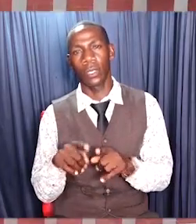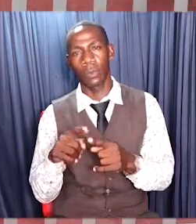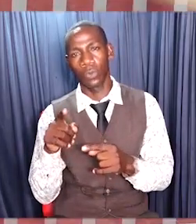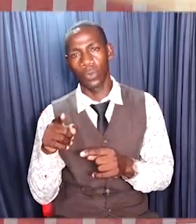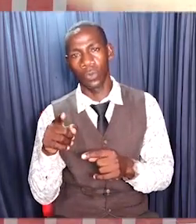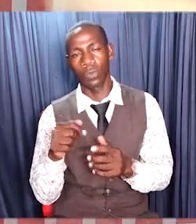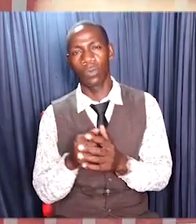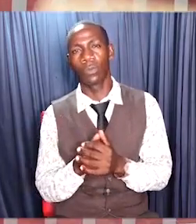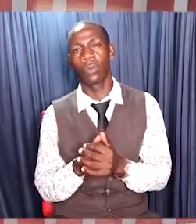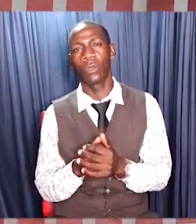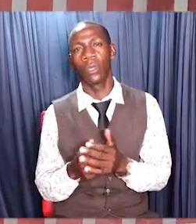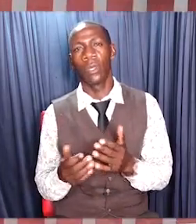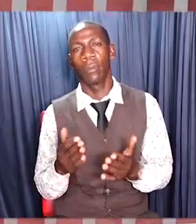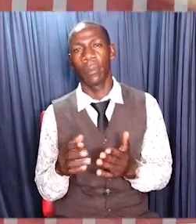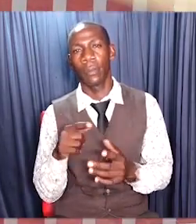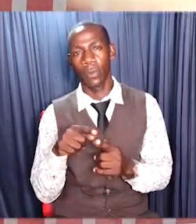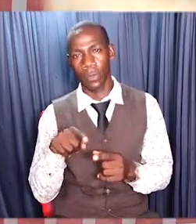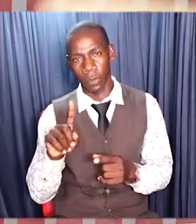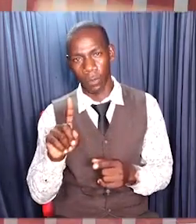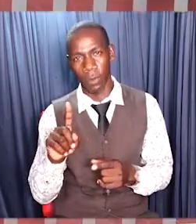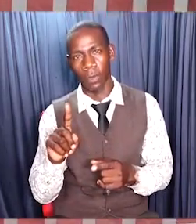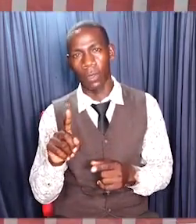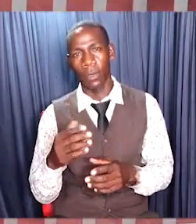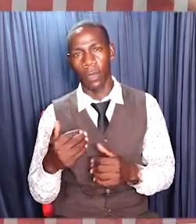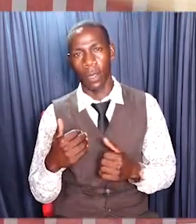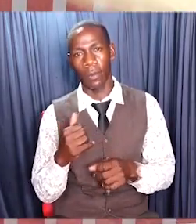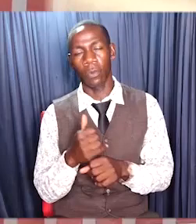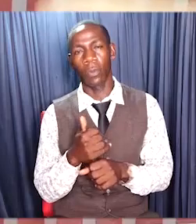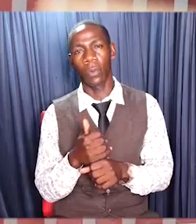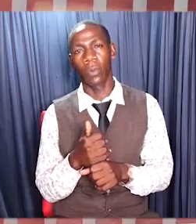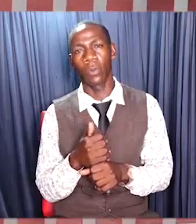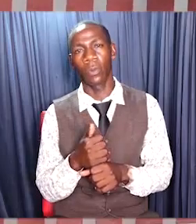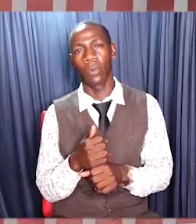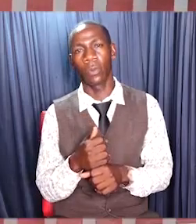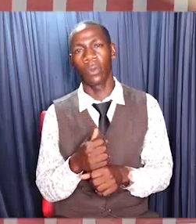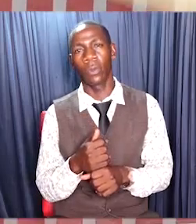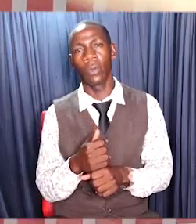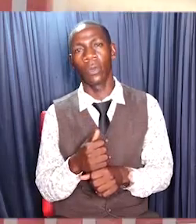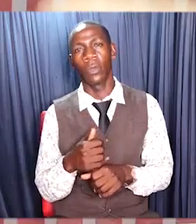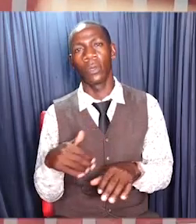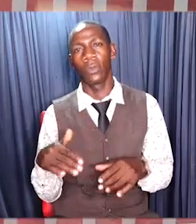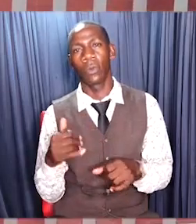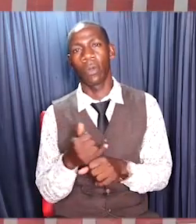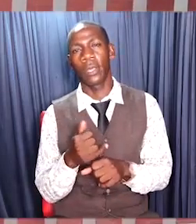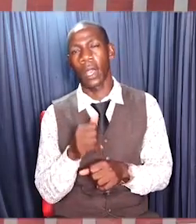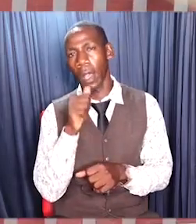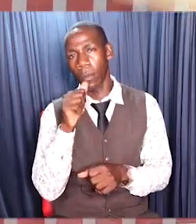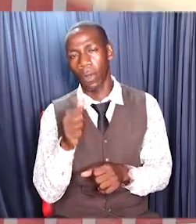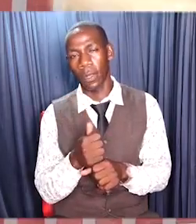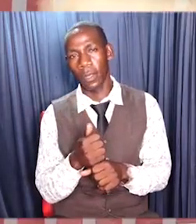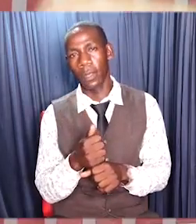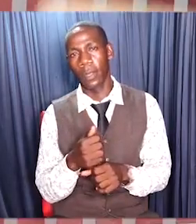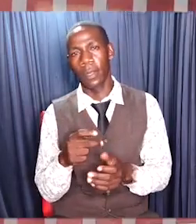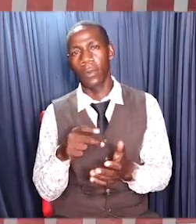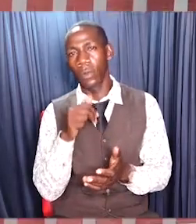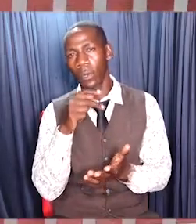will do the same to you? Ah, we mwenyewe wewe. Or you. Ujo upate kazi. You'll get a job. Oh, nafanya kazi. Okay, I'm working. Lakini